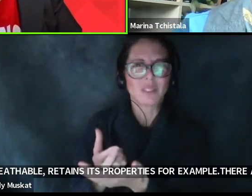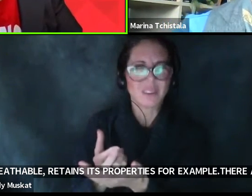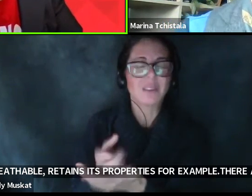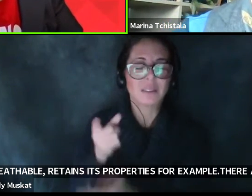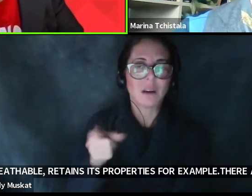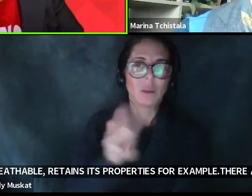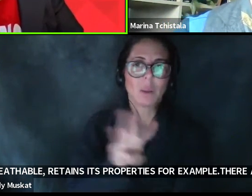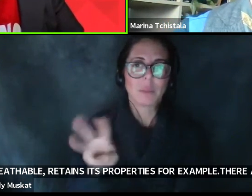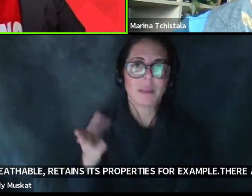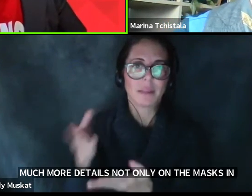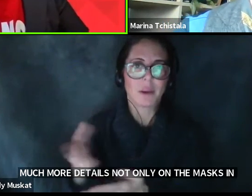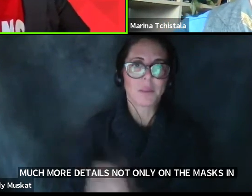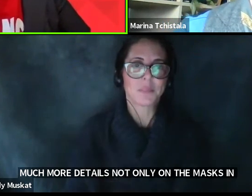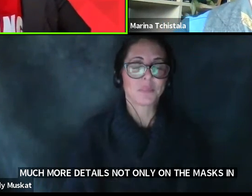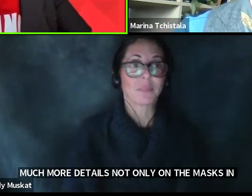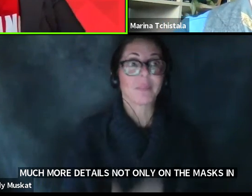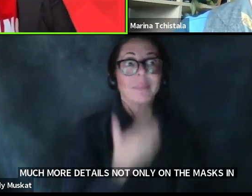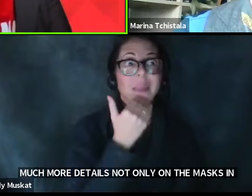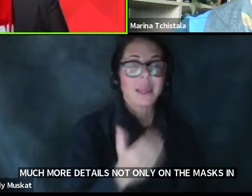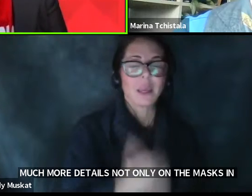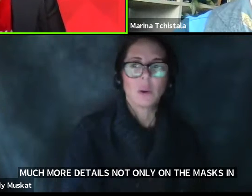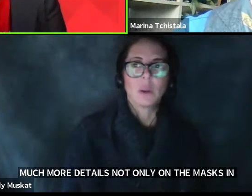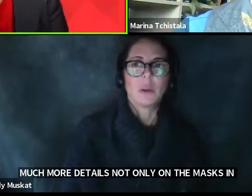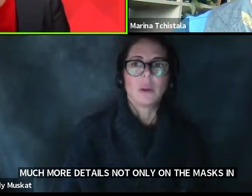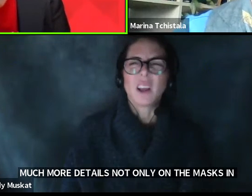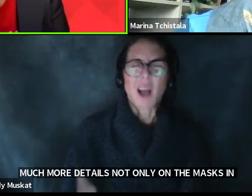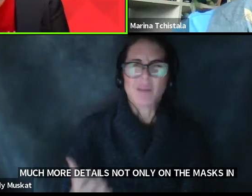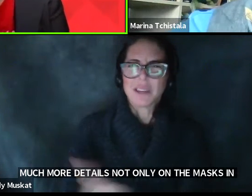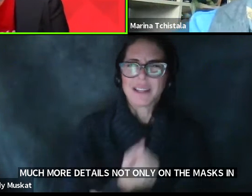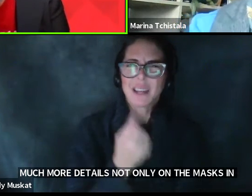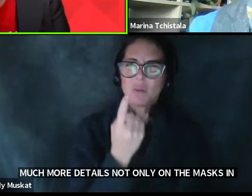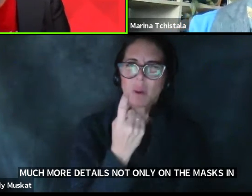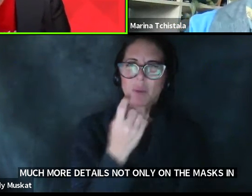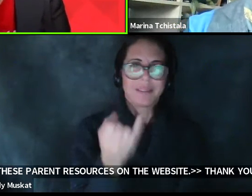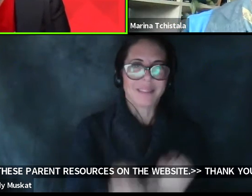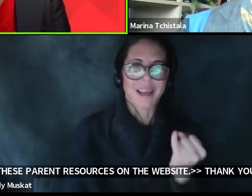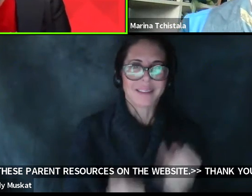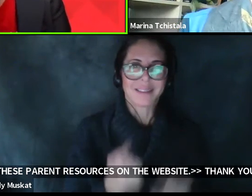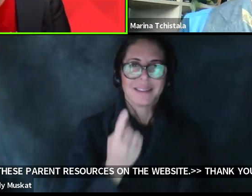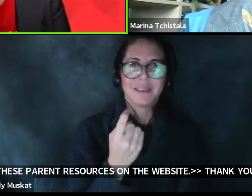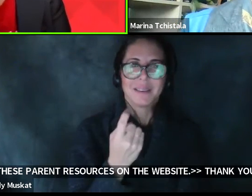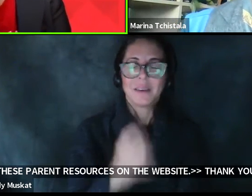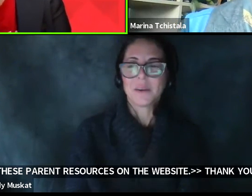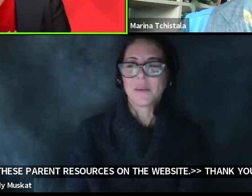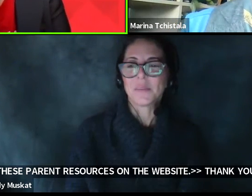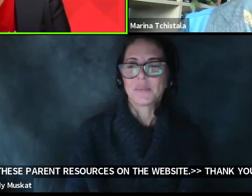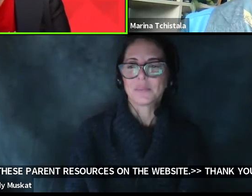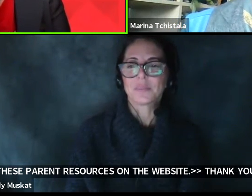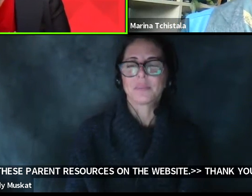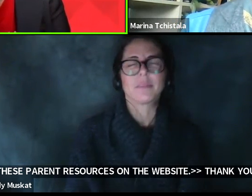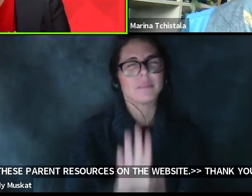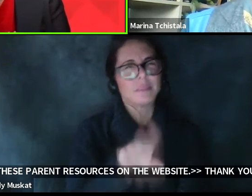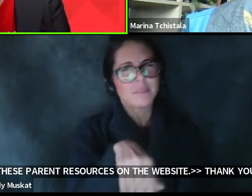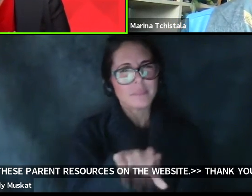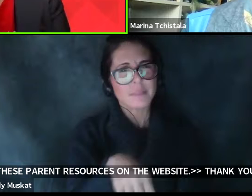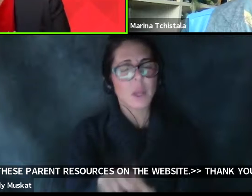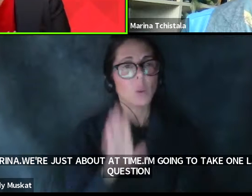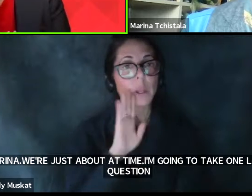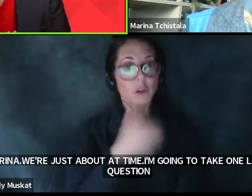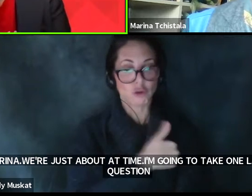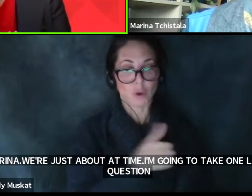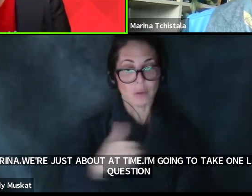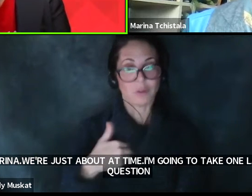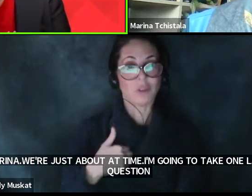Thank you, Marina. We're just about at time. I'm going to take one last question from our audience. Will the City of Toronto do contact